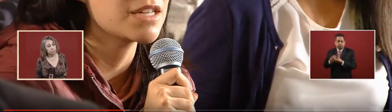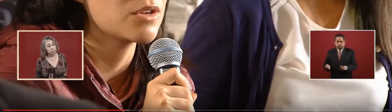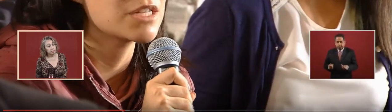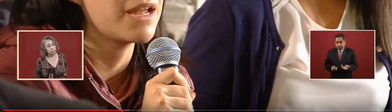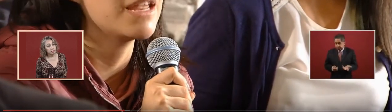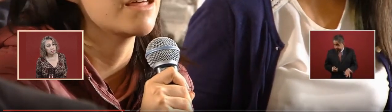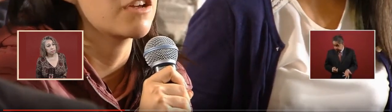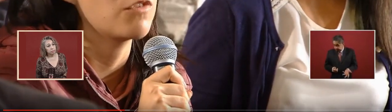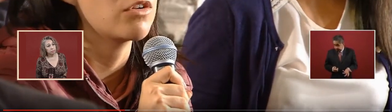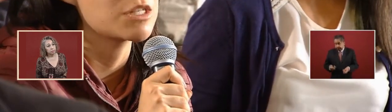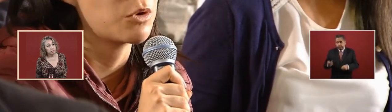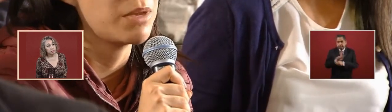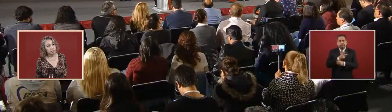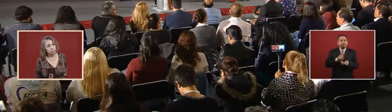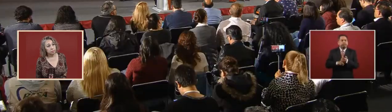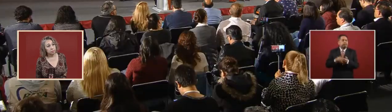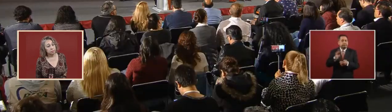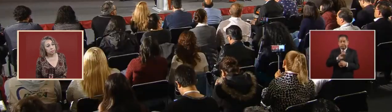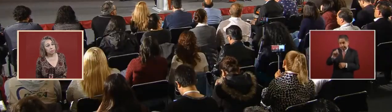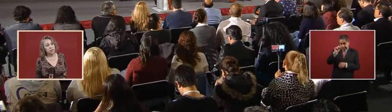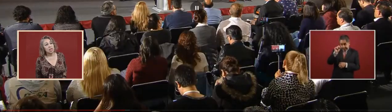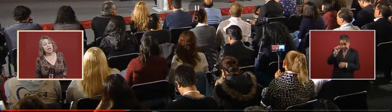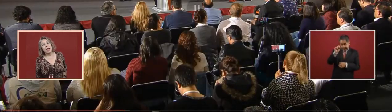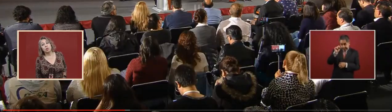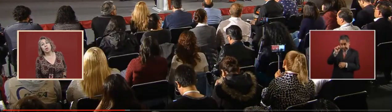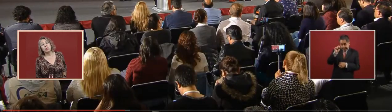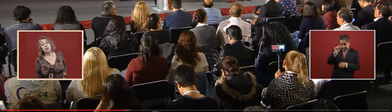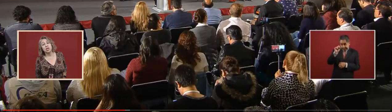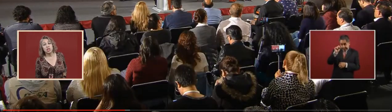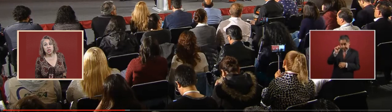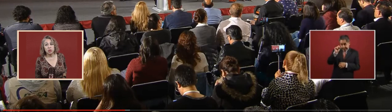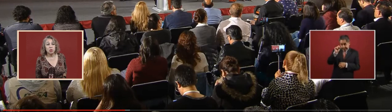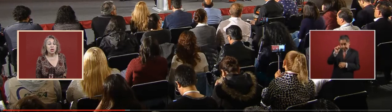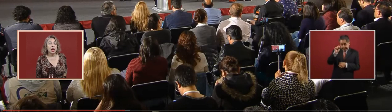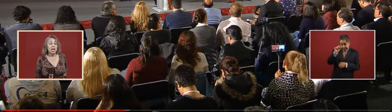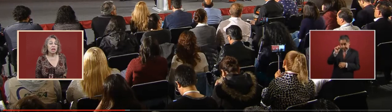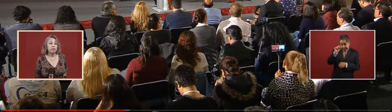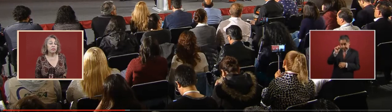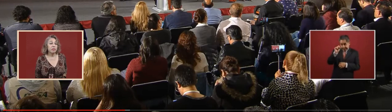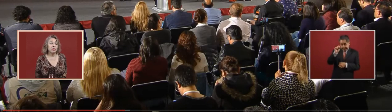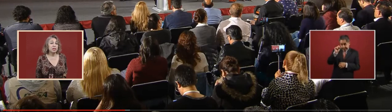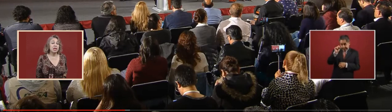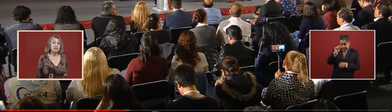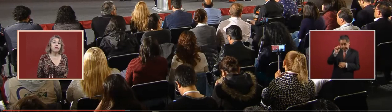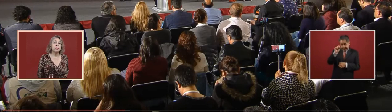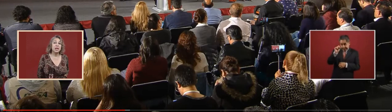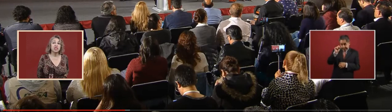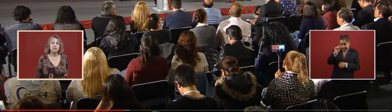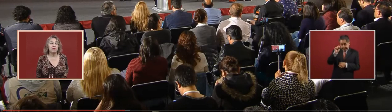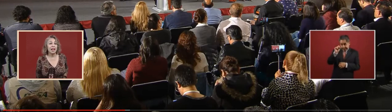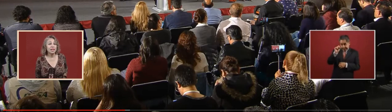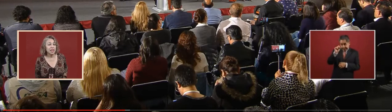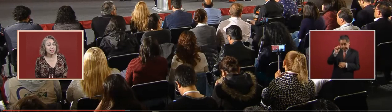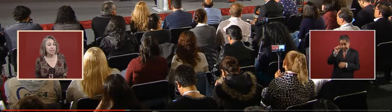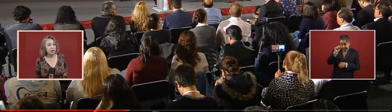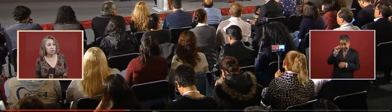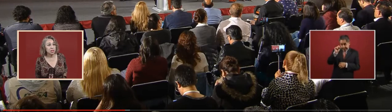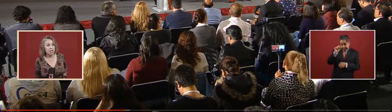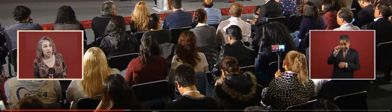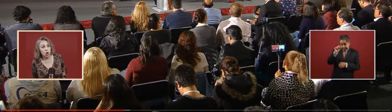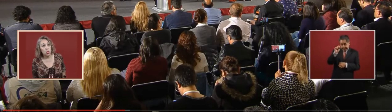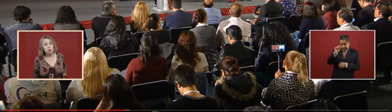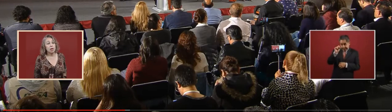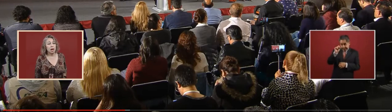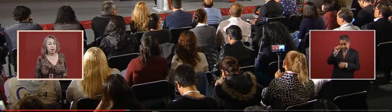las investigaciones validan que fueron las propias fuerzas del Estado? And what will you do if the information validates that it was